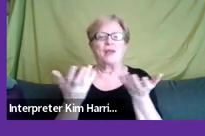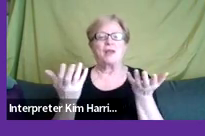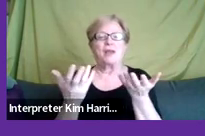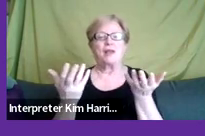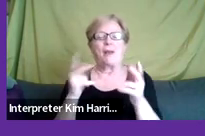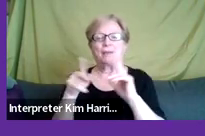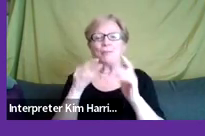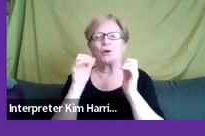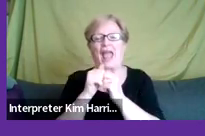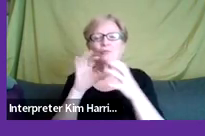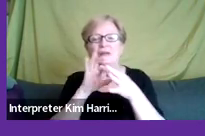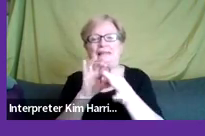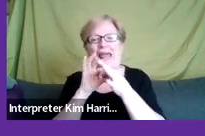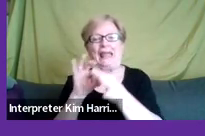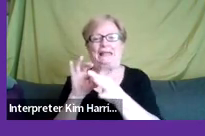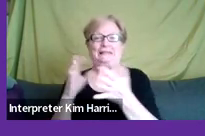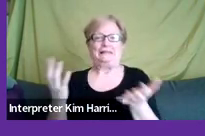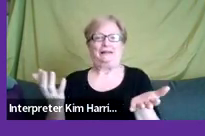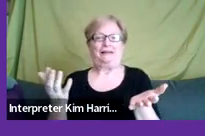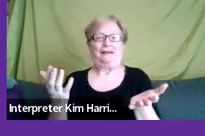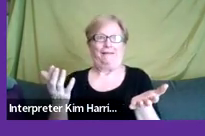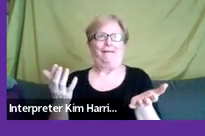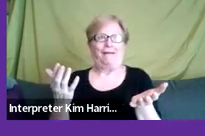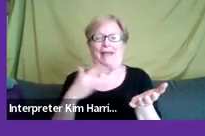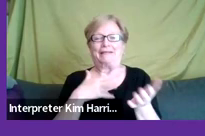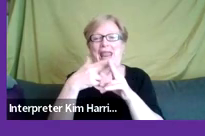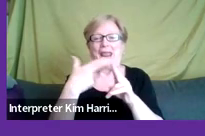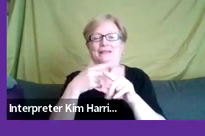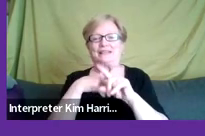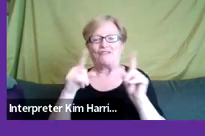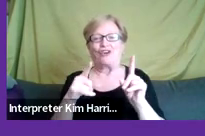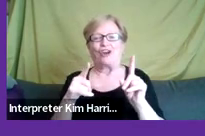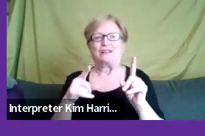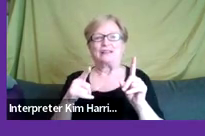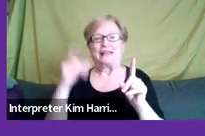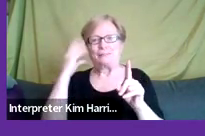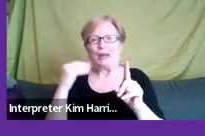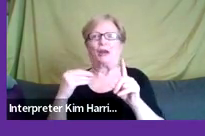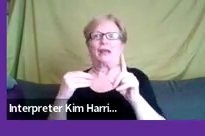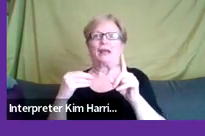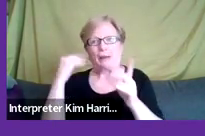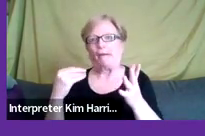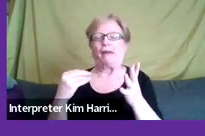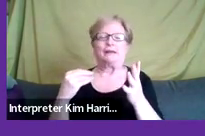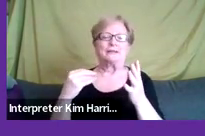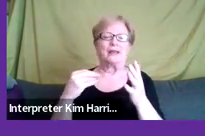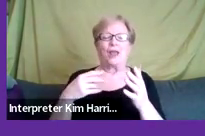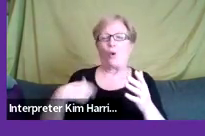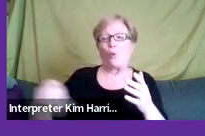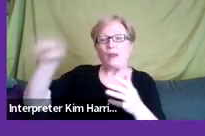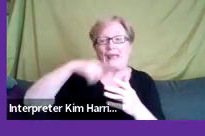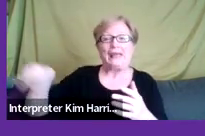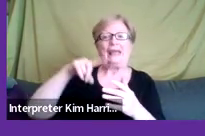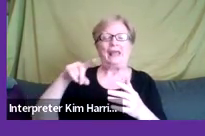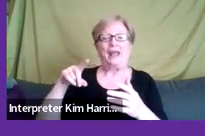can actually relate to and name different lived experiences that we as participants have